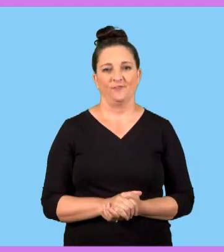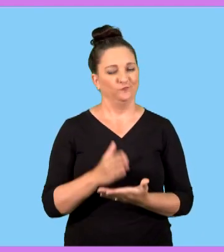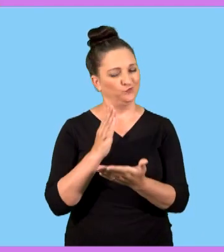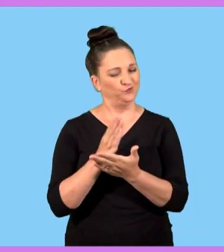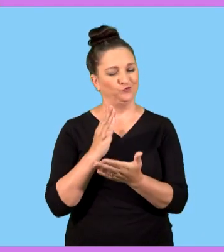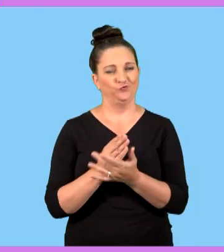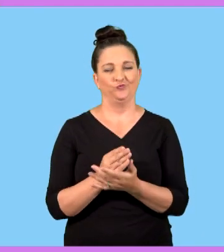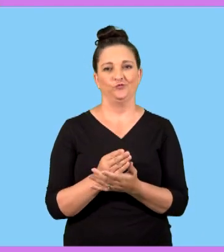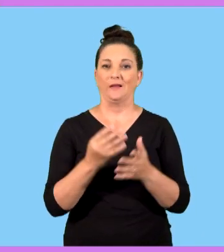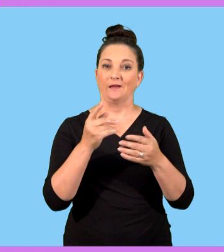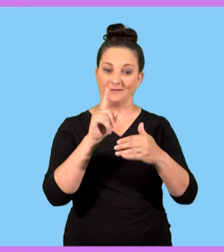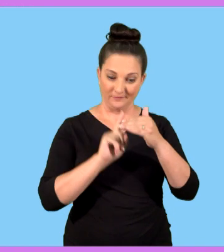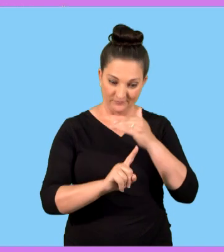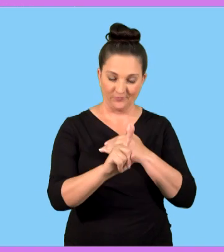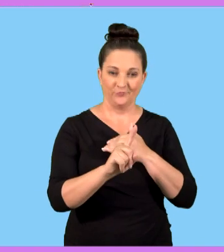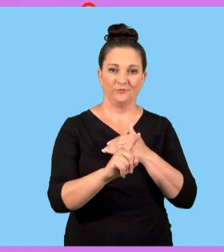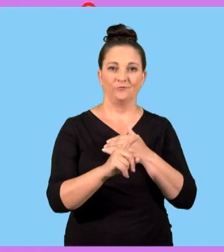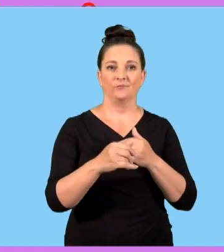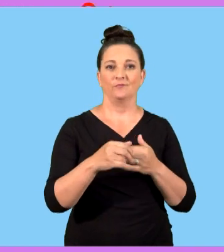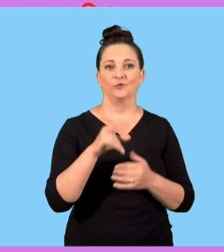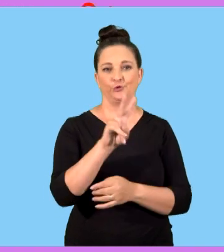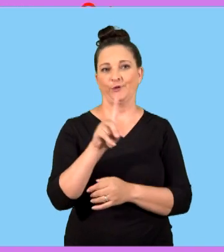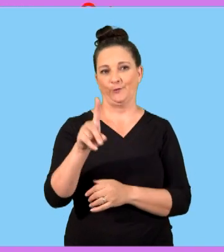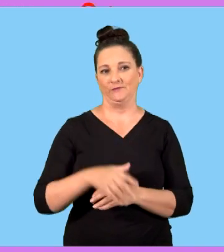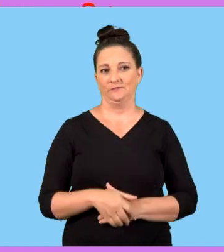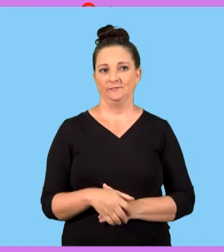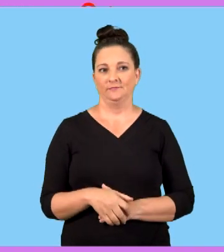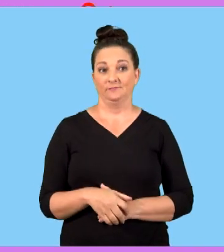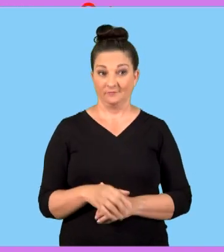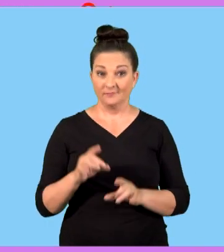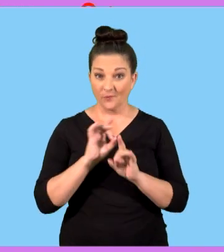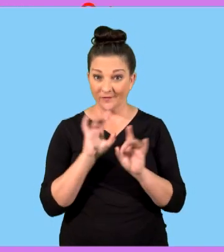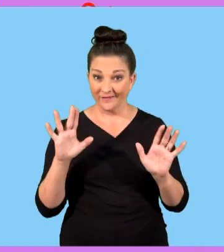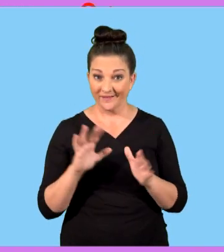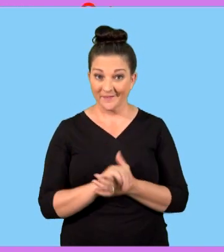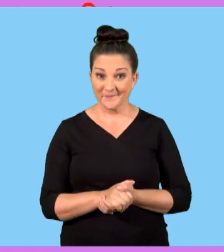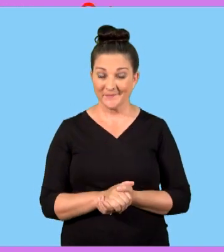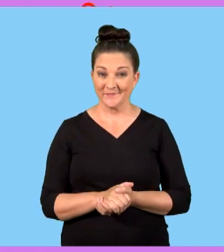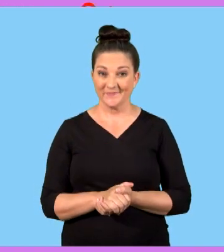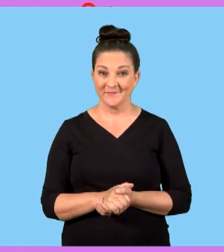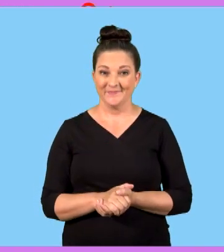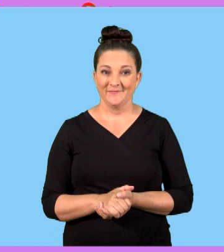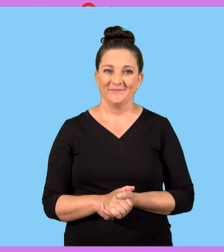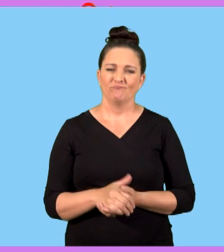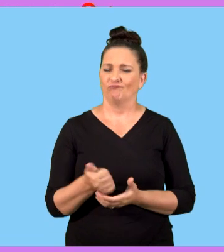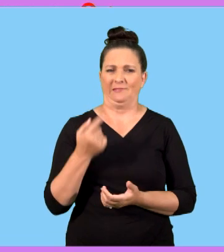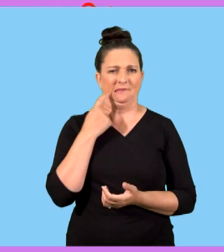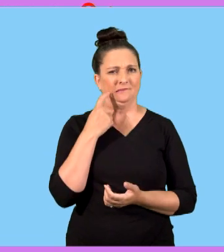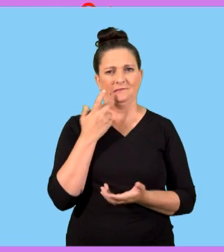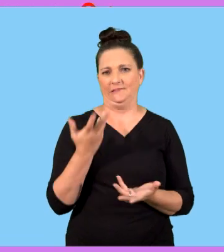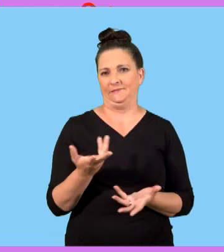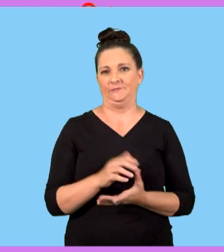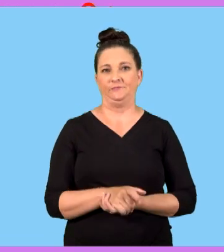So therefore I'm going to indicate the exit row is row 21. Guys, are we clear on that? Okay, guess